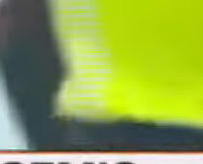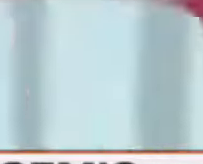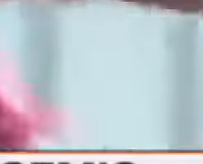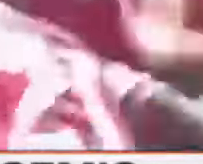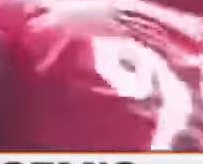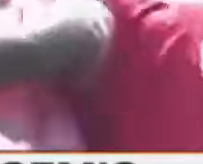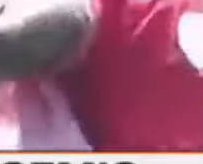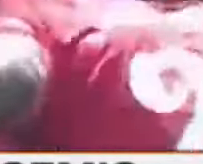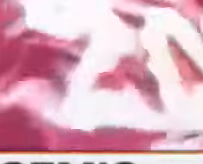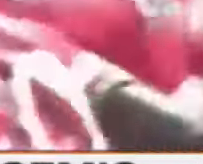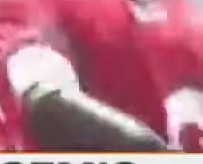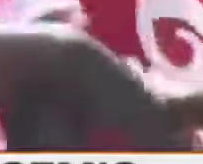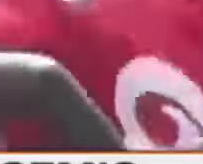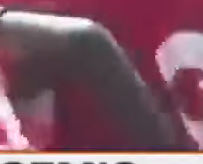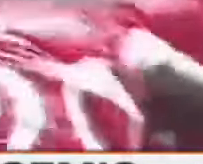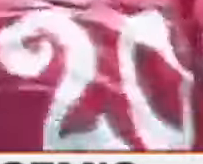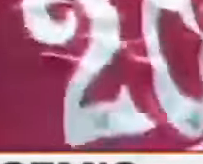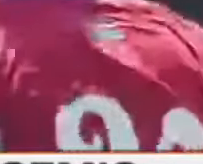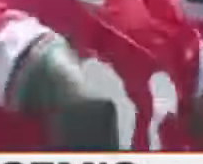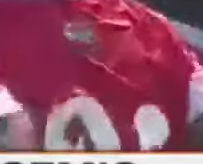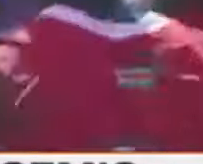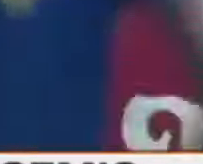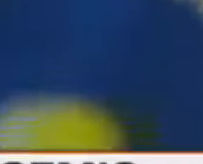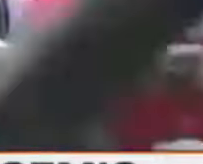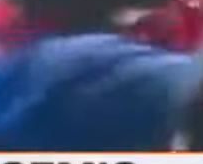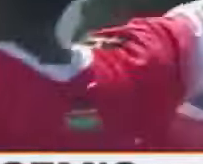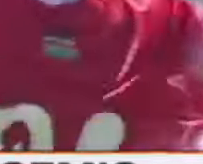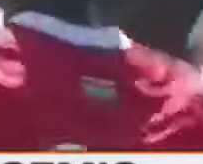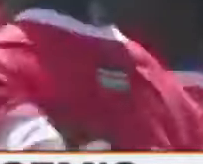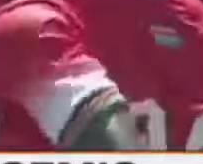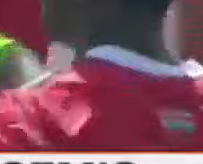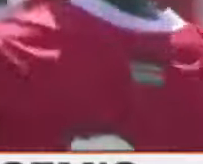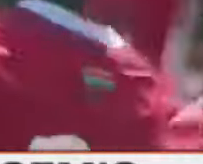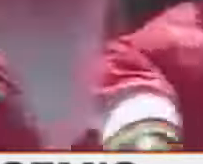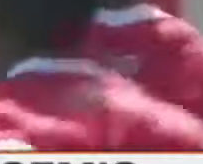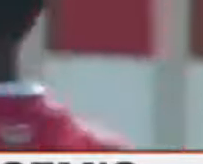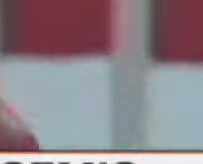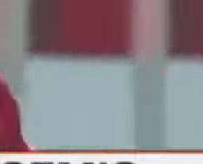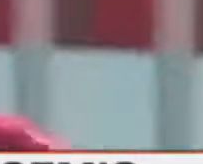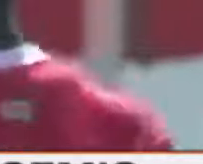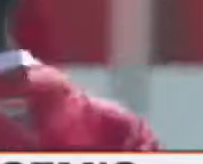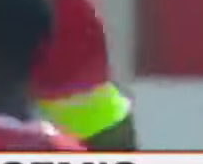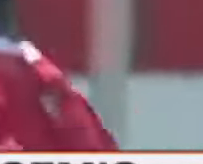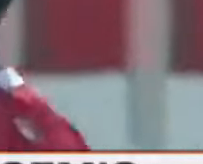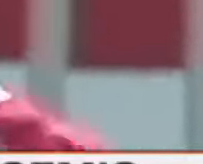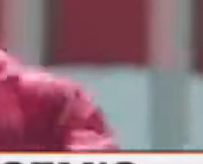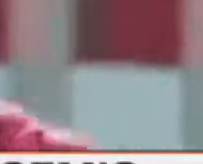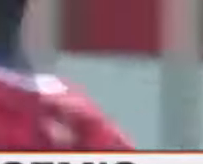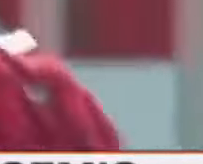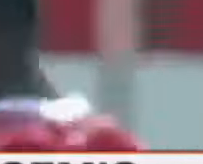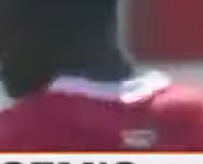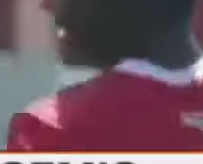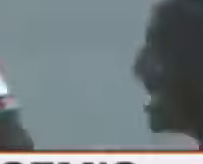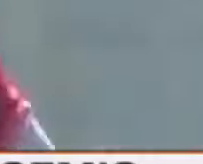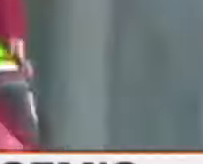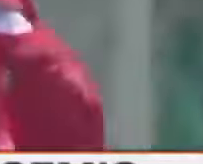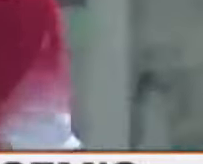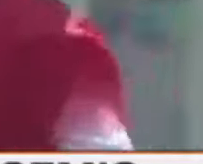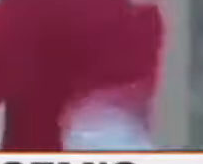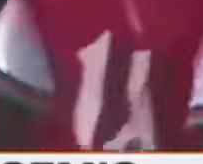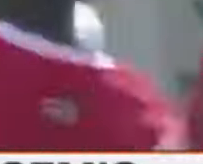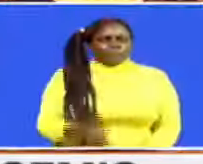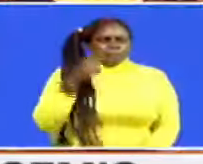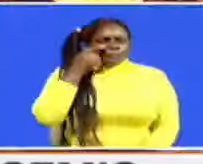Hii imebembelezwa mtazamaji. Hii imekandwa kama ungo wa ngano. Hii imetengenezwa kutoka